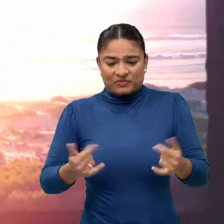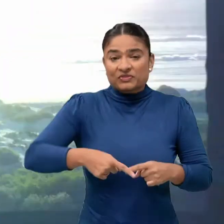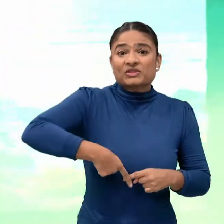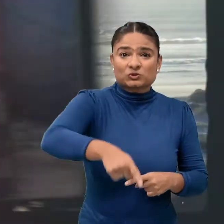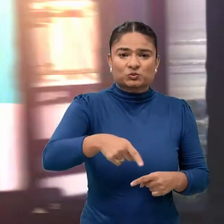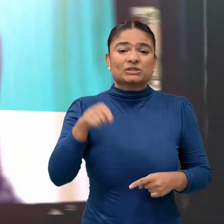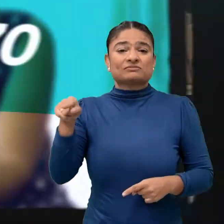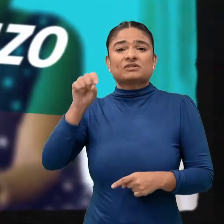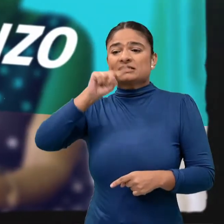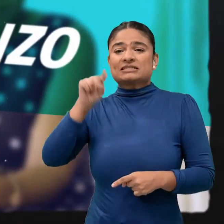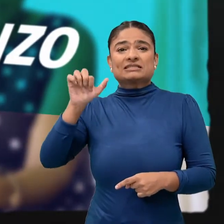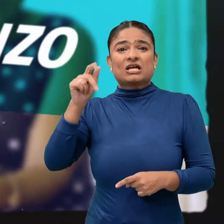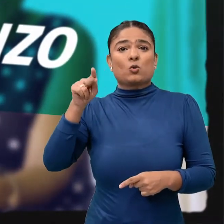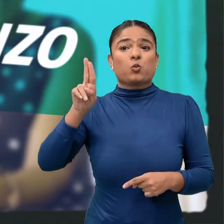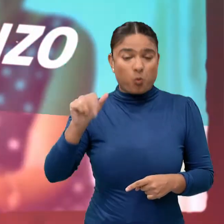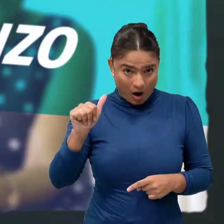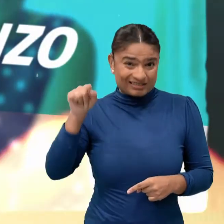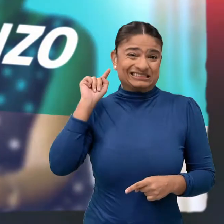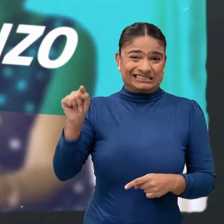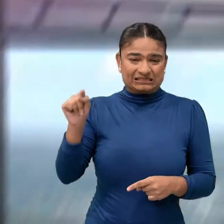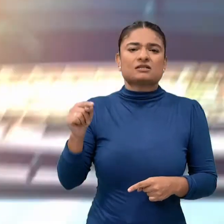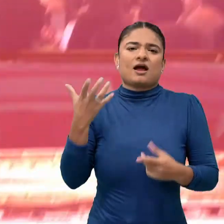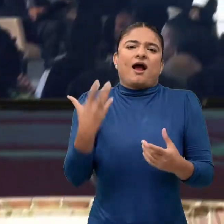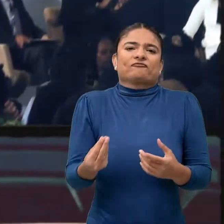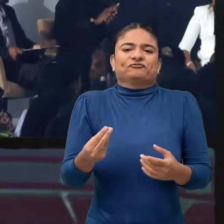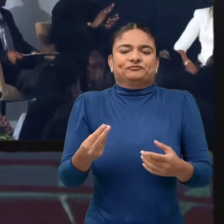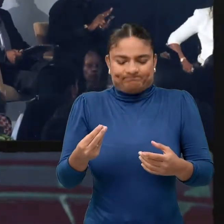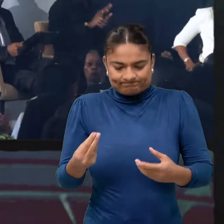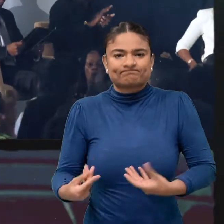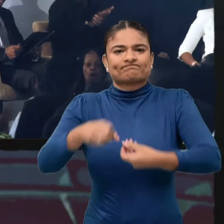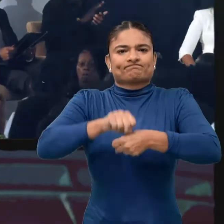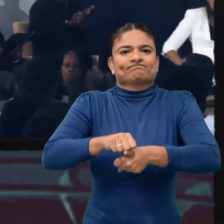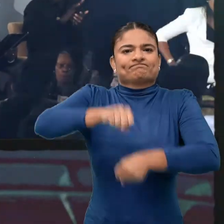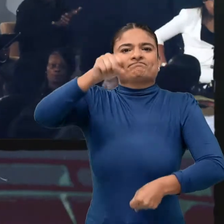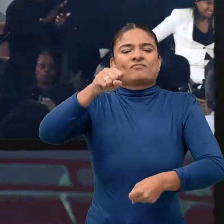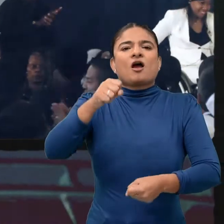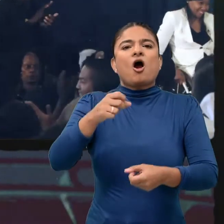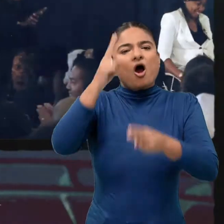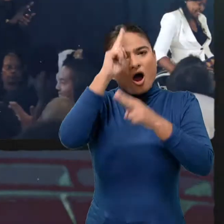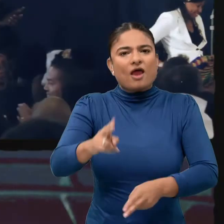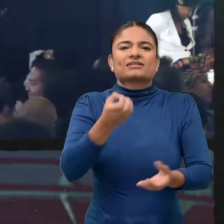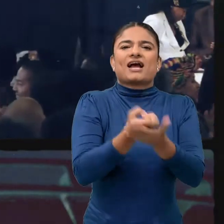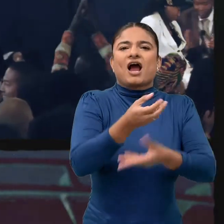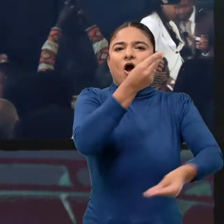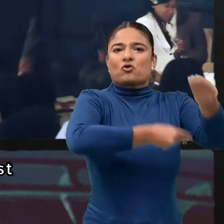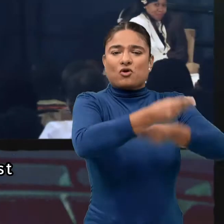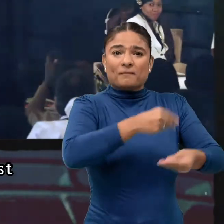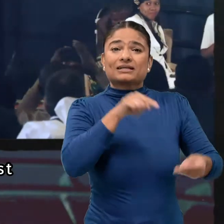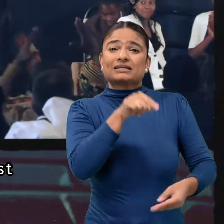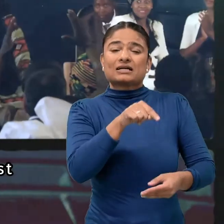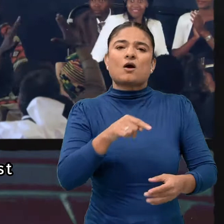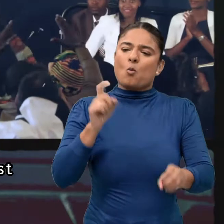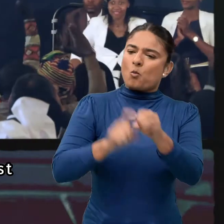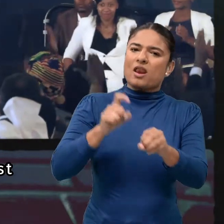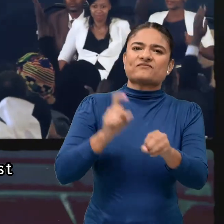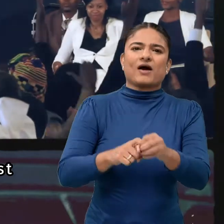This week, we visit Zukiswa Zuki, who holds a BCom Honours in Economics and who joined the disabled community shortly